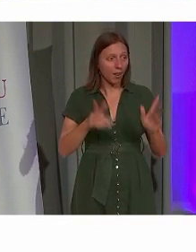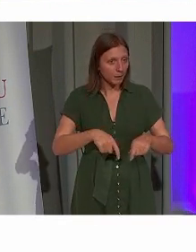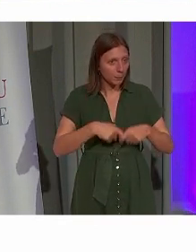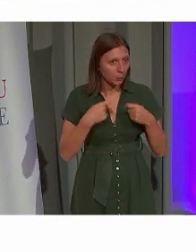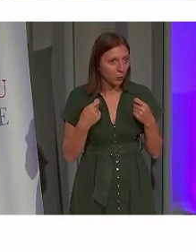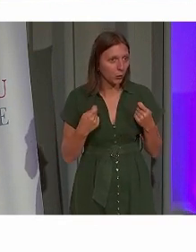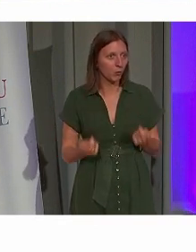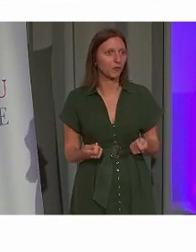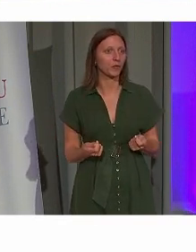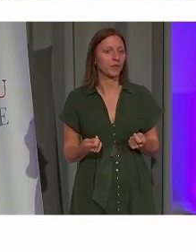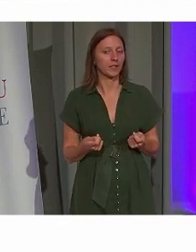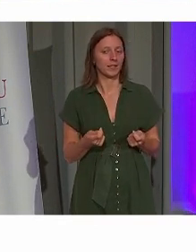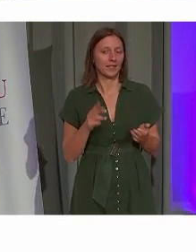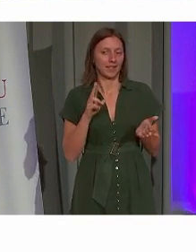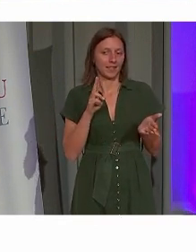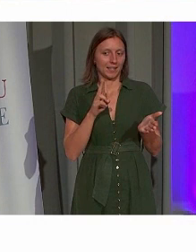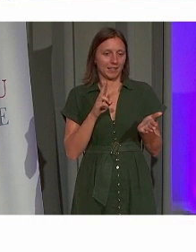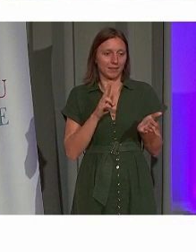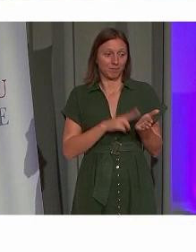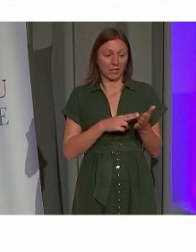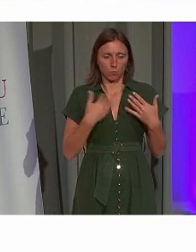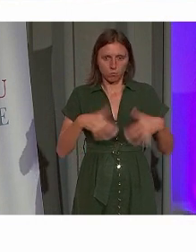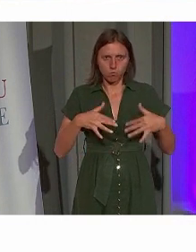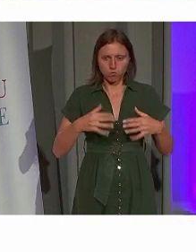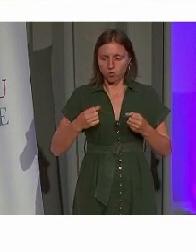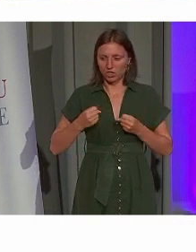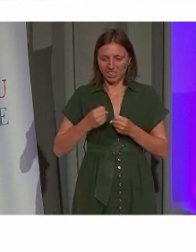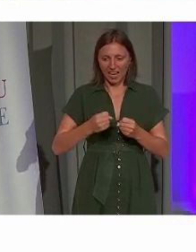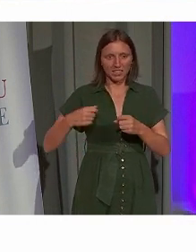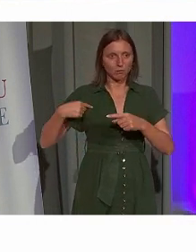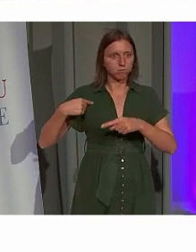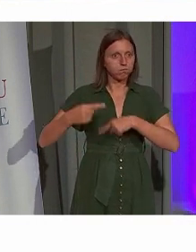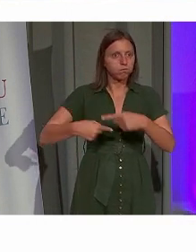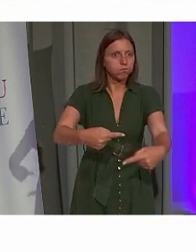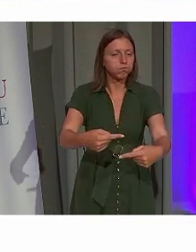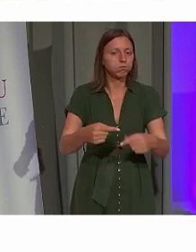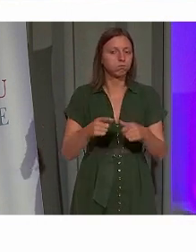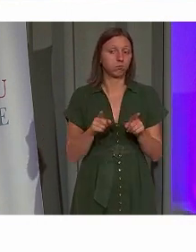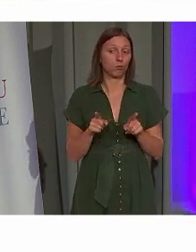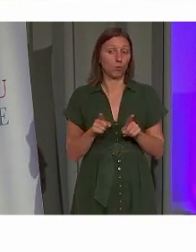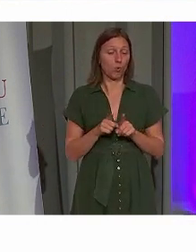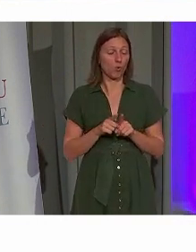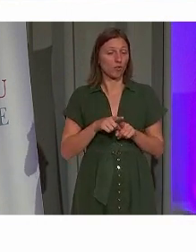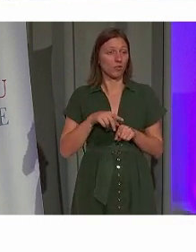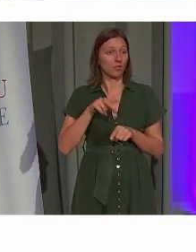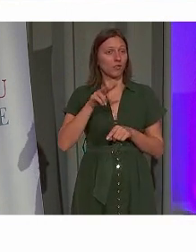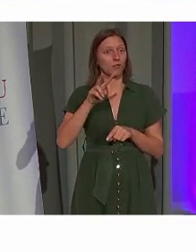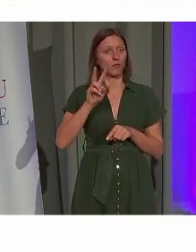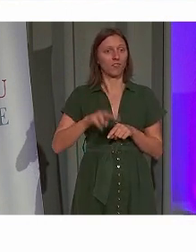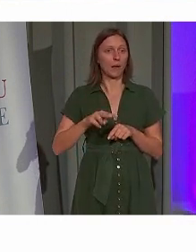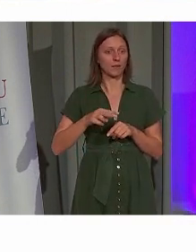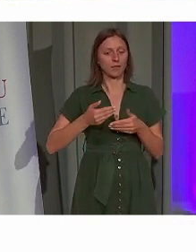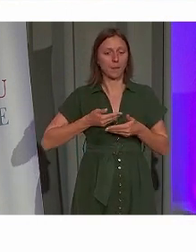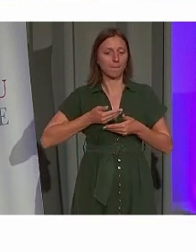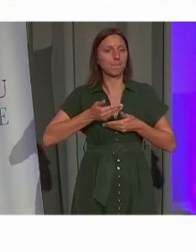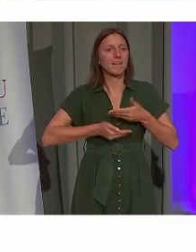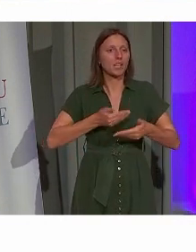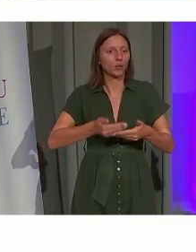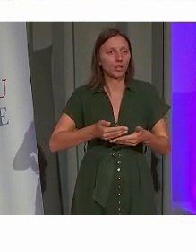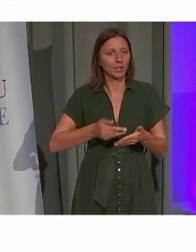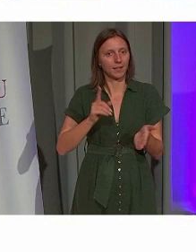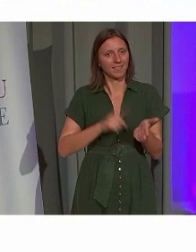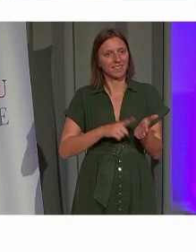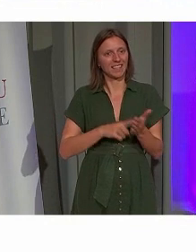In 2018, we started with this project, and we